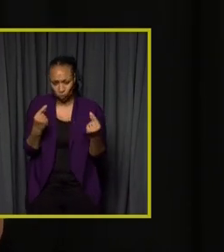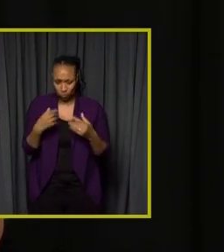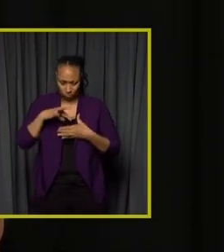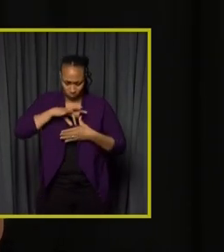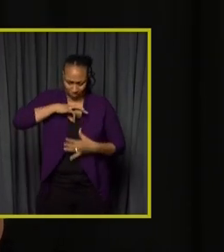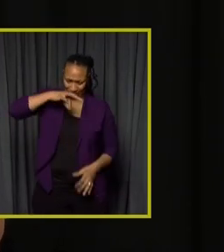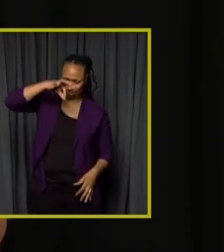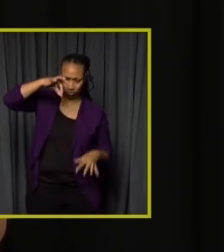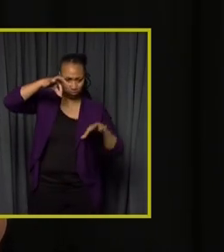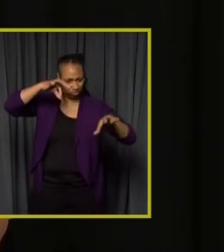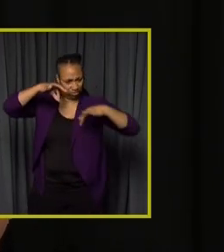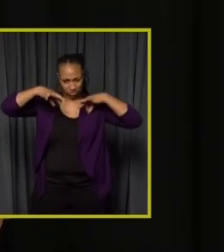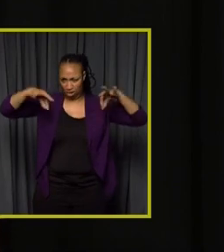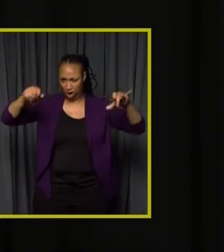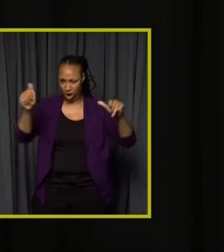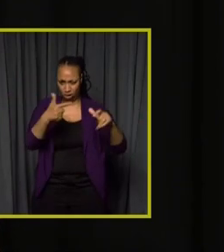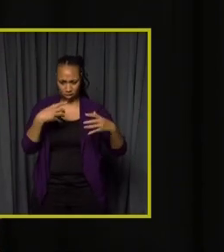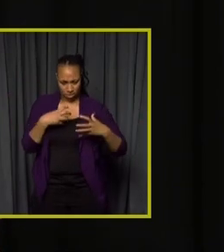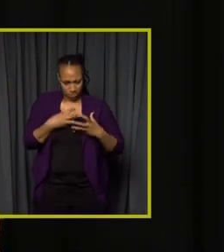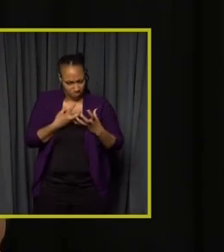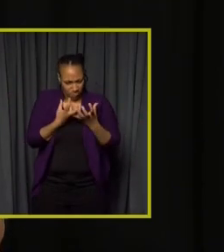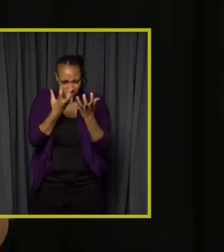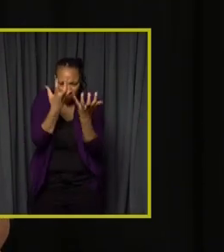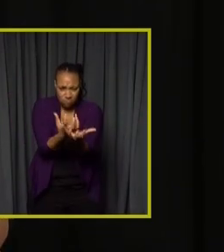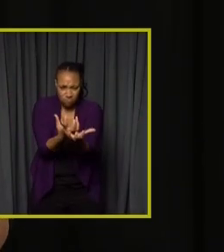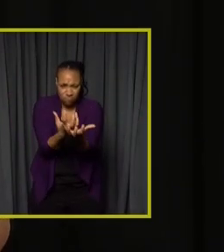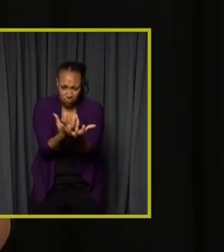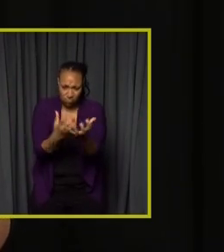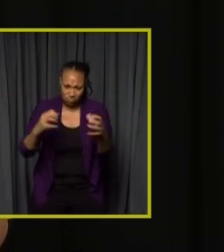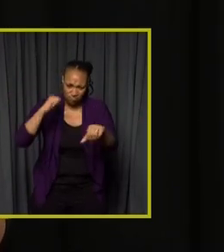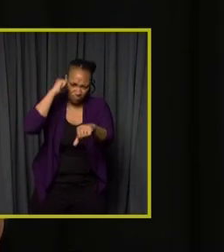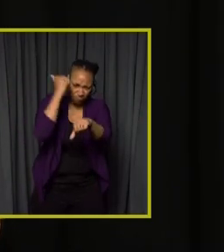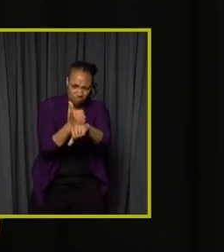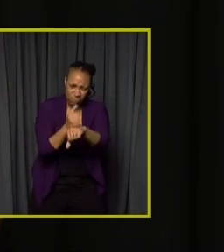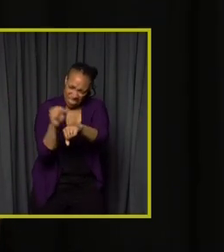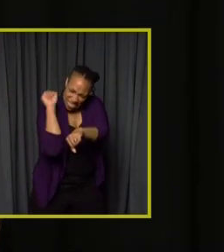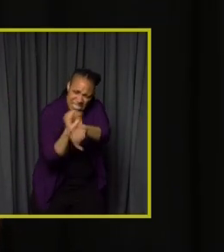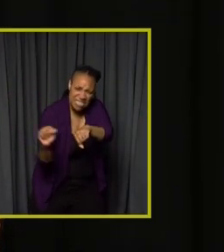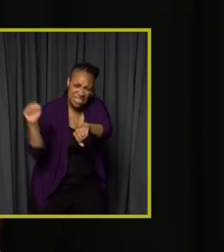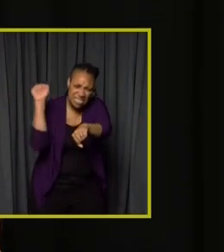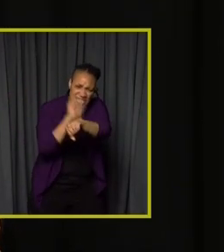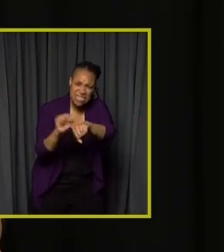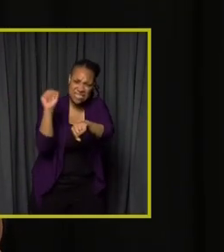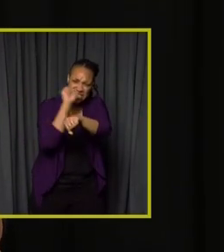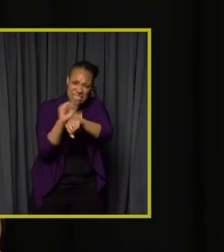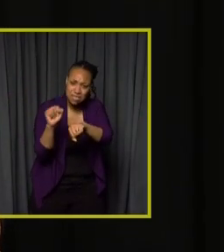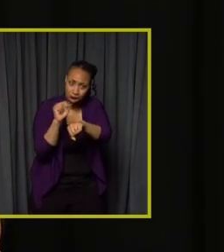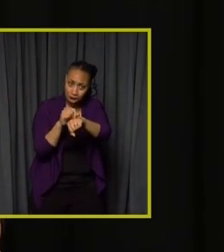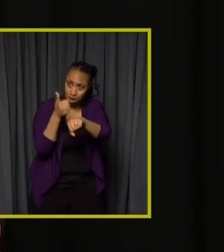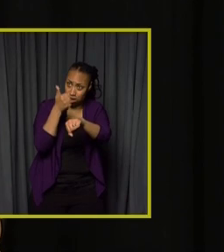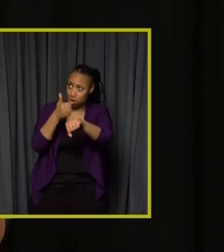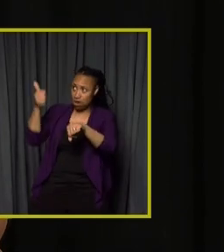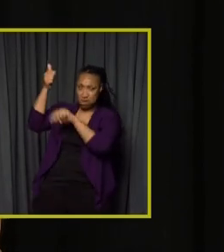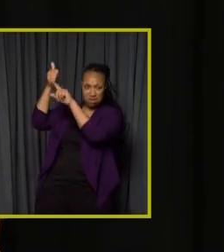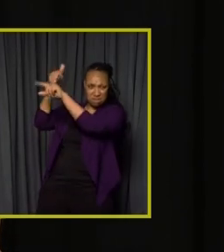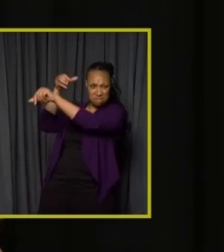them. Those in power today want nothing more than to stop this kind of movement. It's why they spend